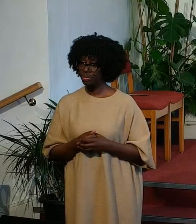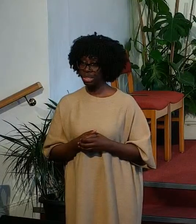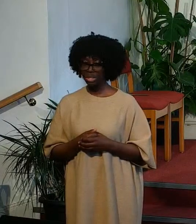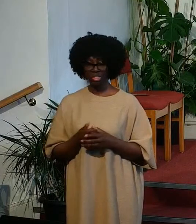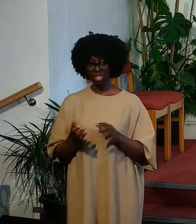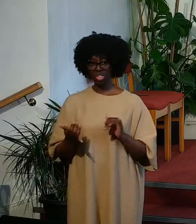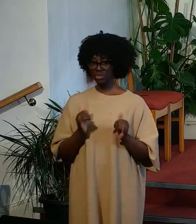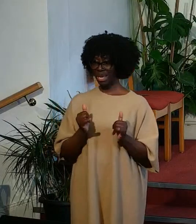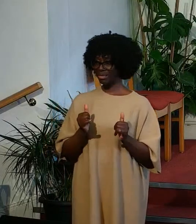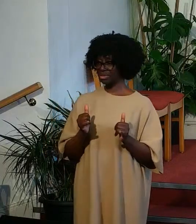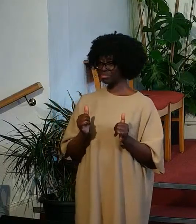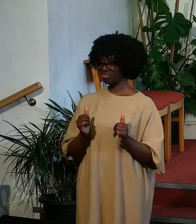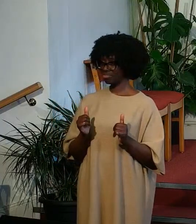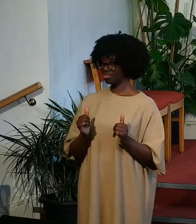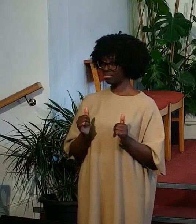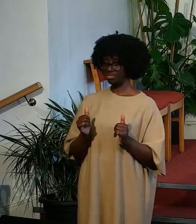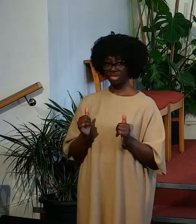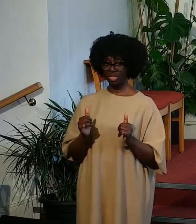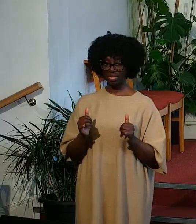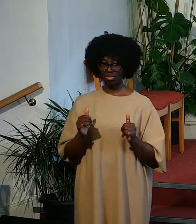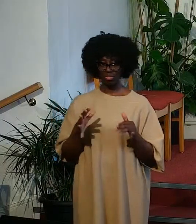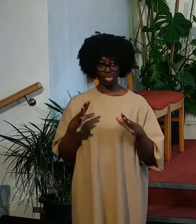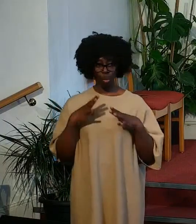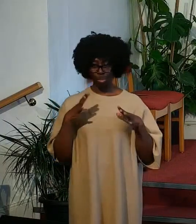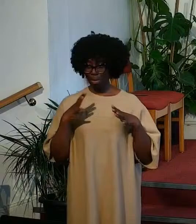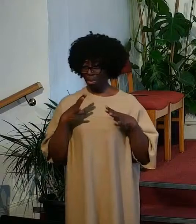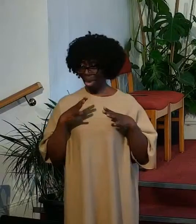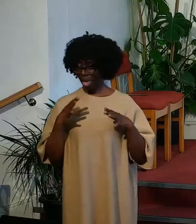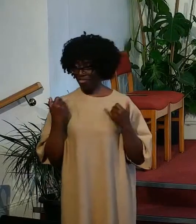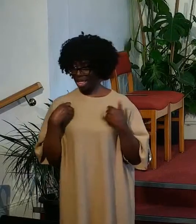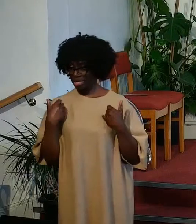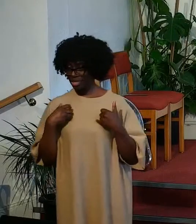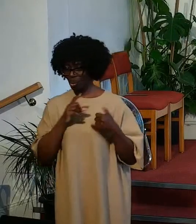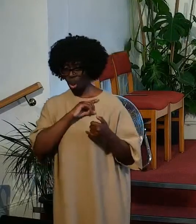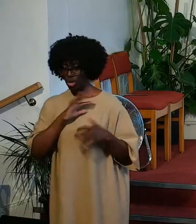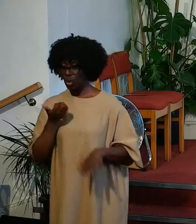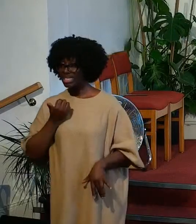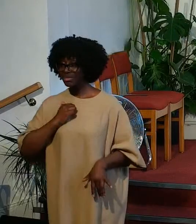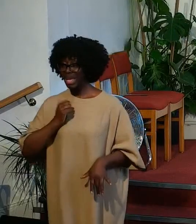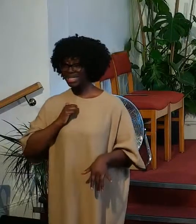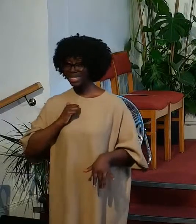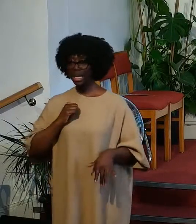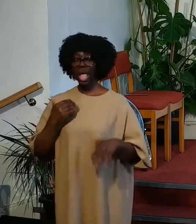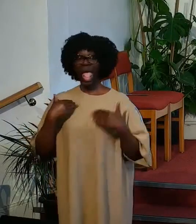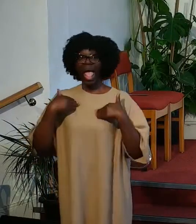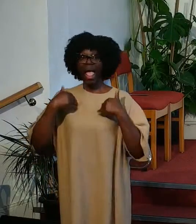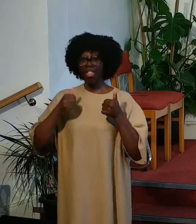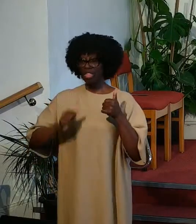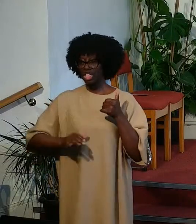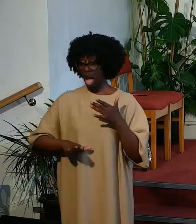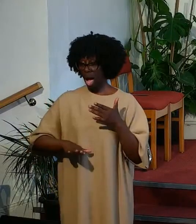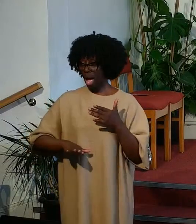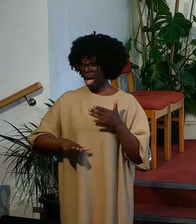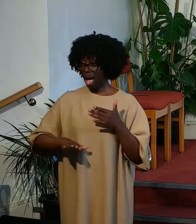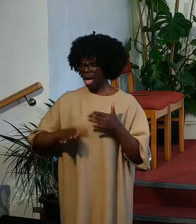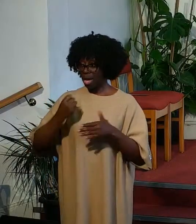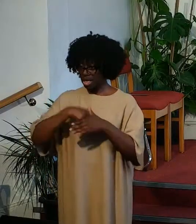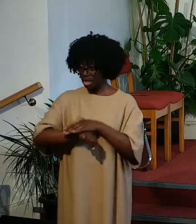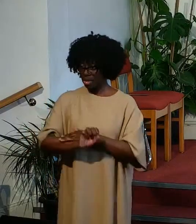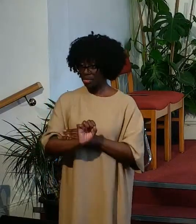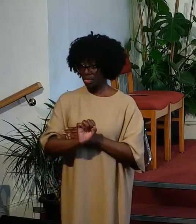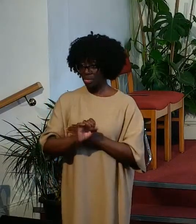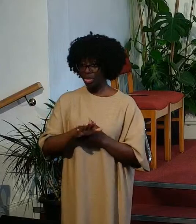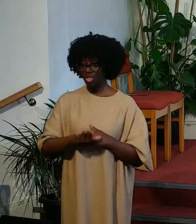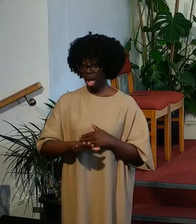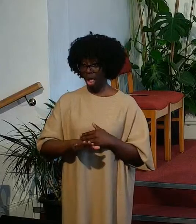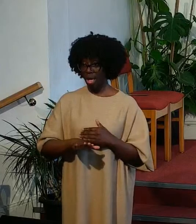for, because every person is expecting a healthy child with full faculties, but you just get it, you